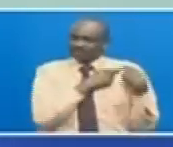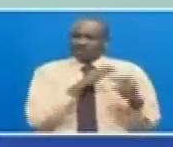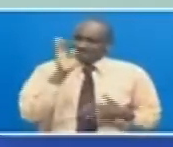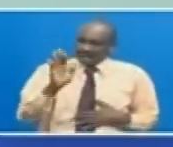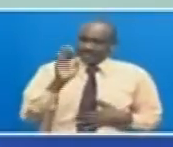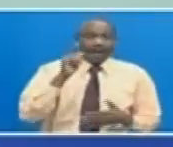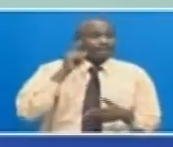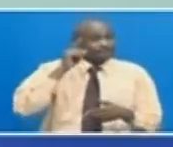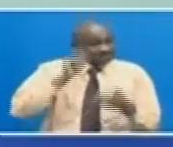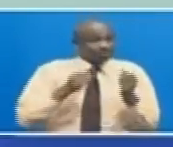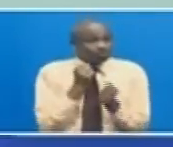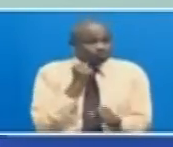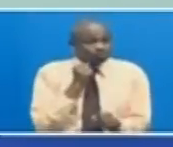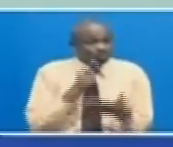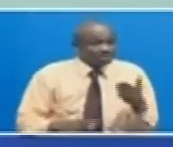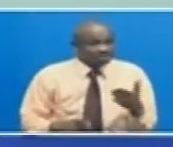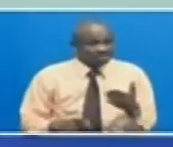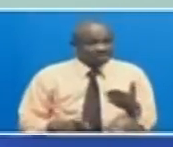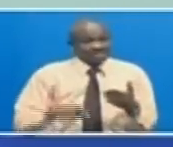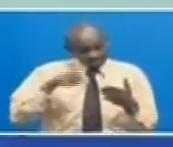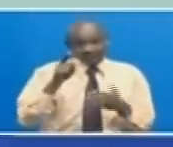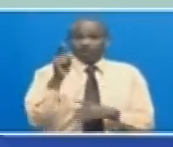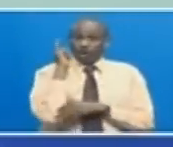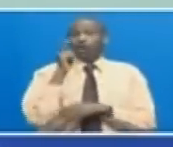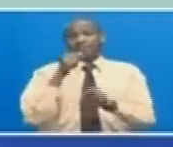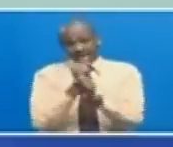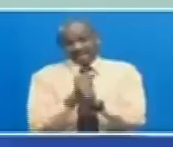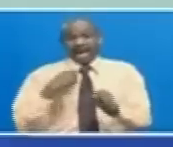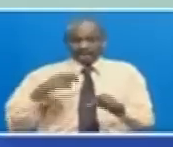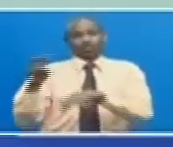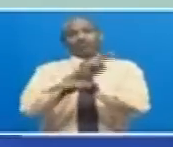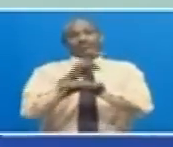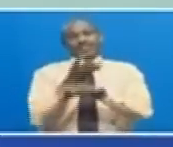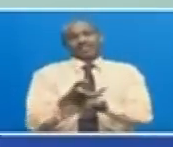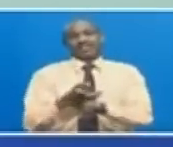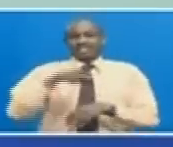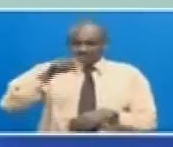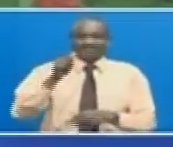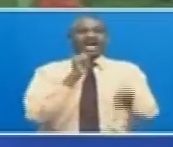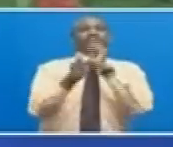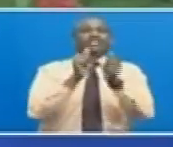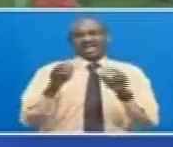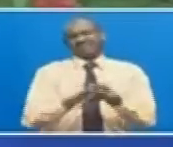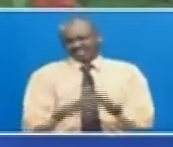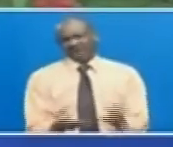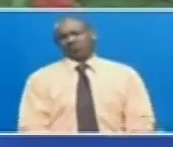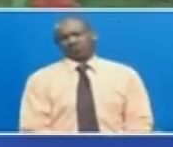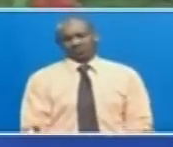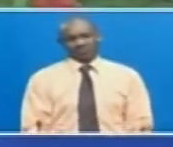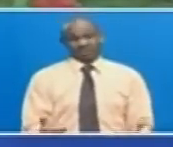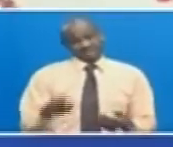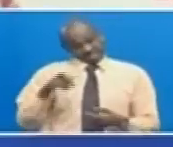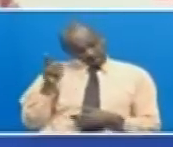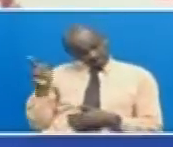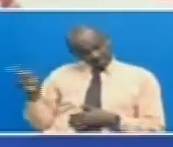should be legislation and oversight, not administration. Gabriel Mukele, a